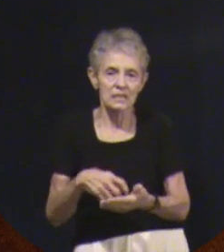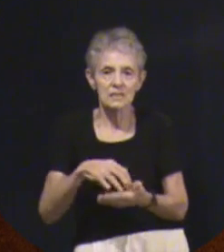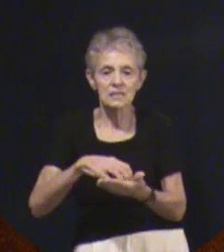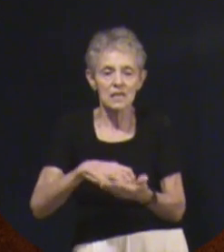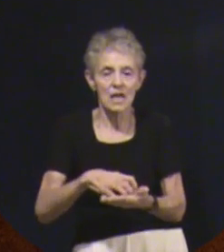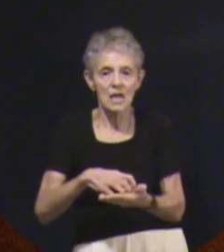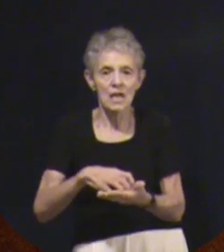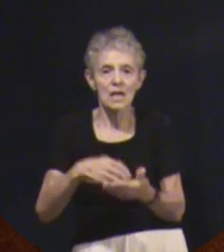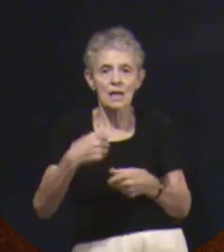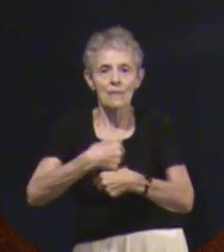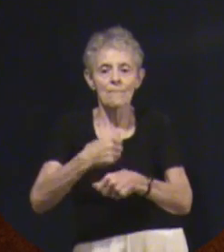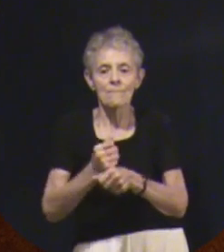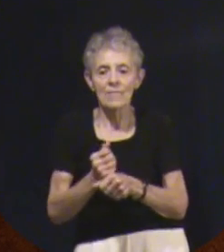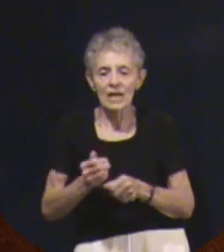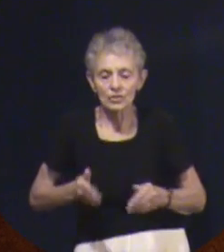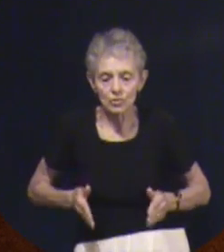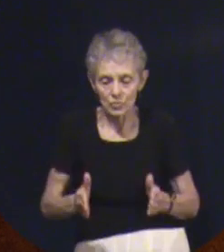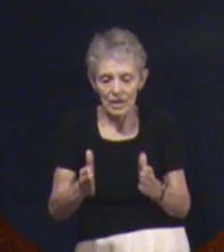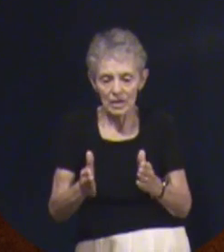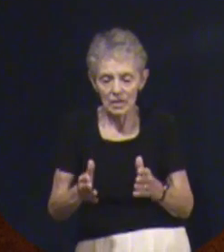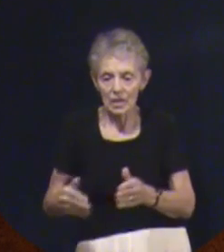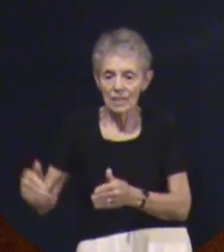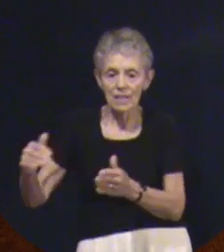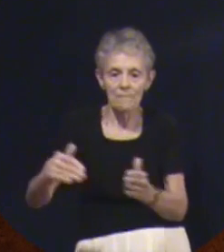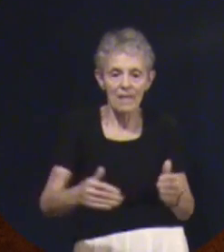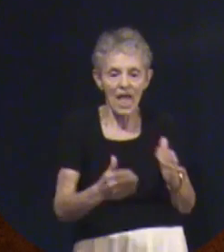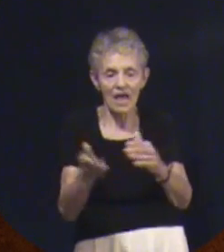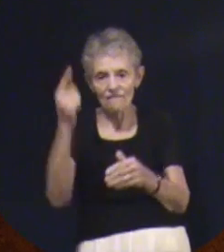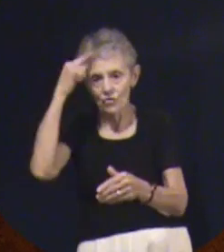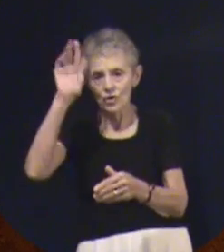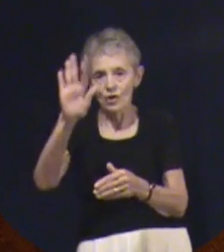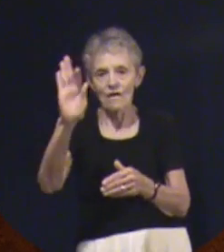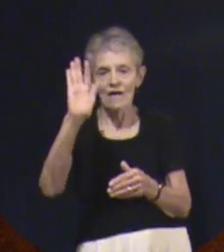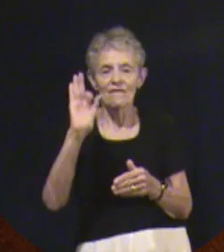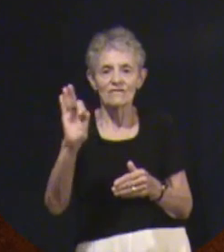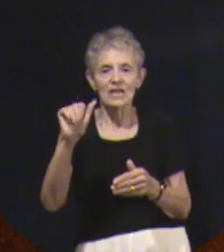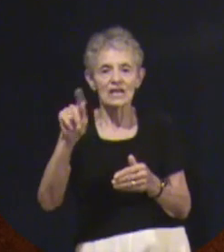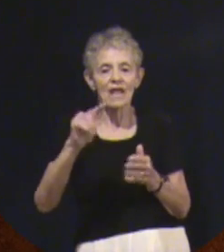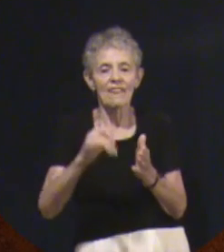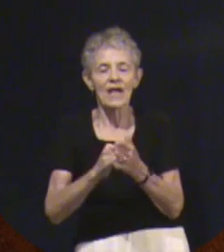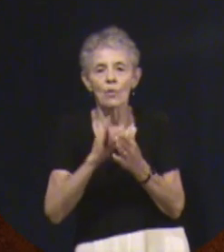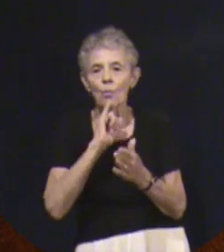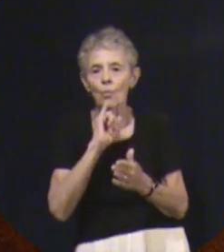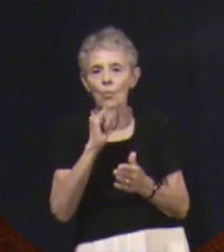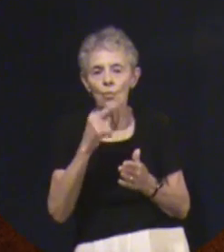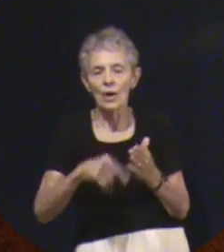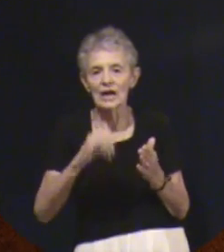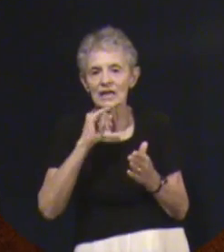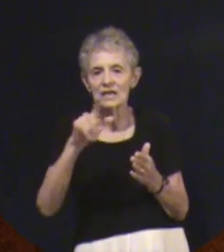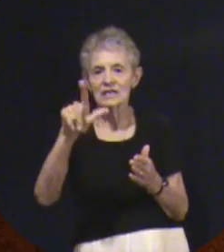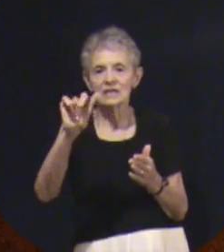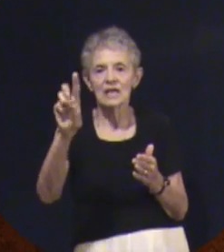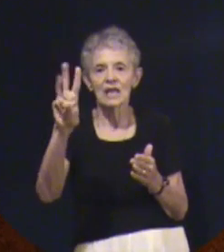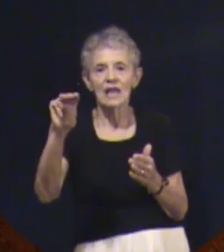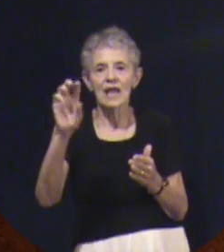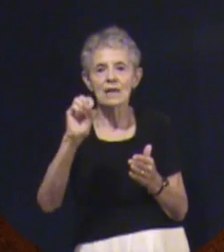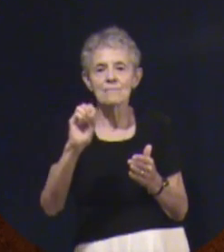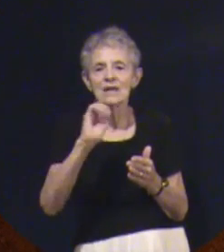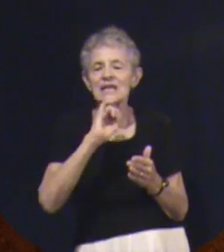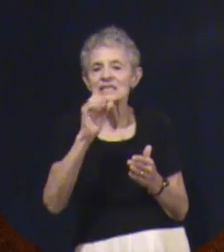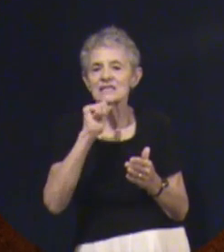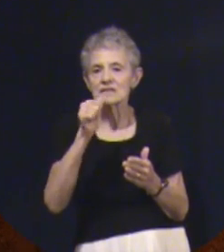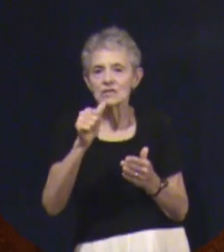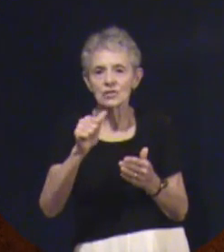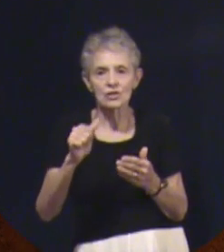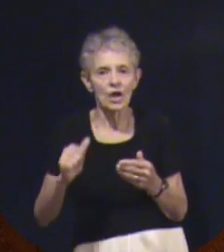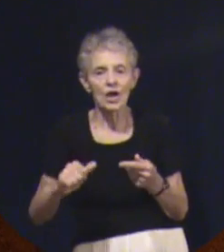Make straight paths for your feet, that what is lame may not be disjointed, but